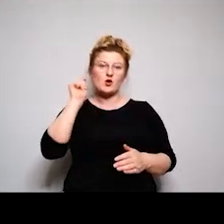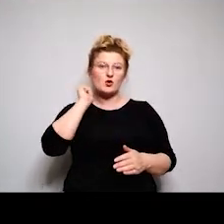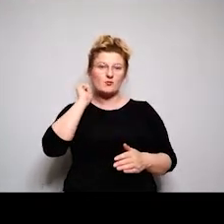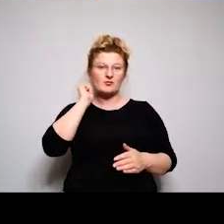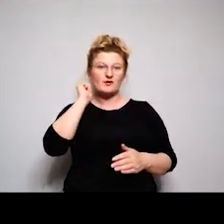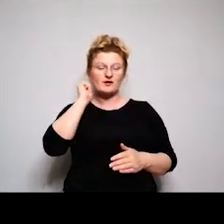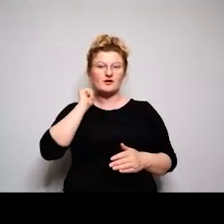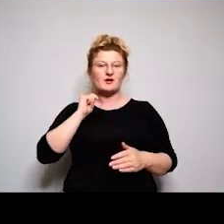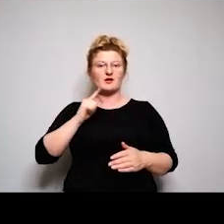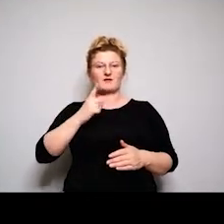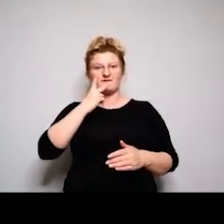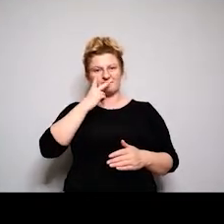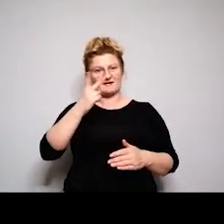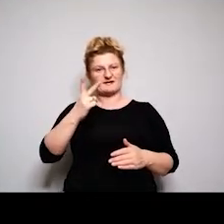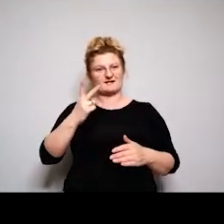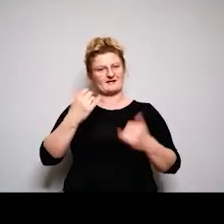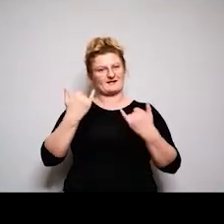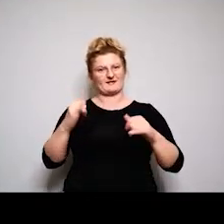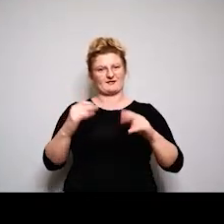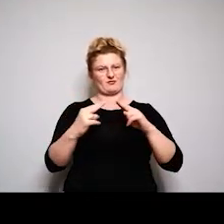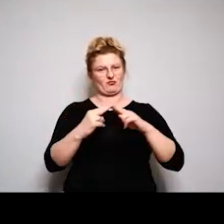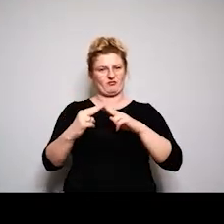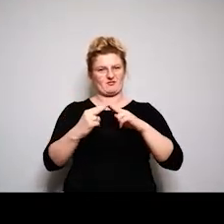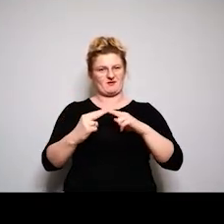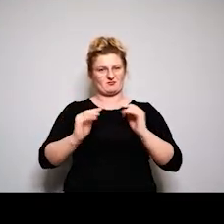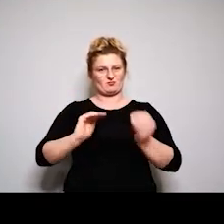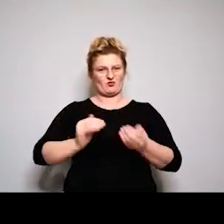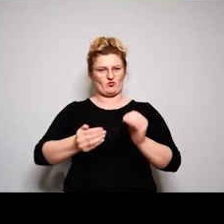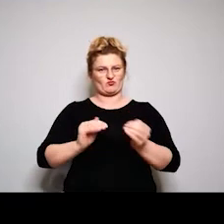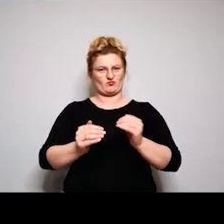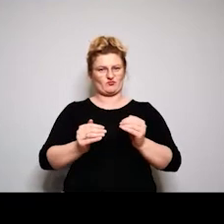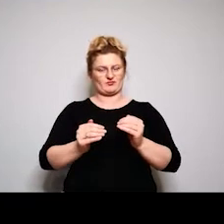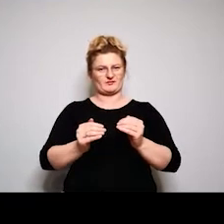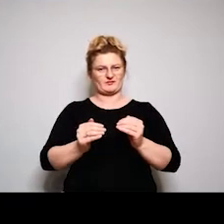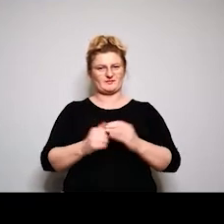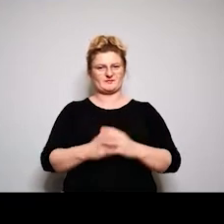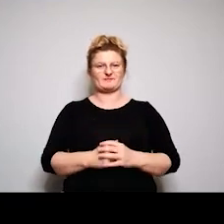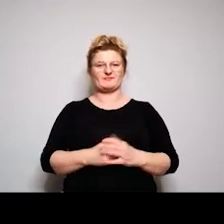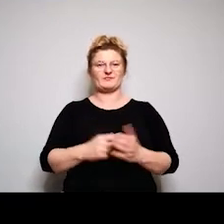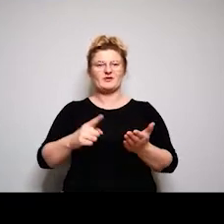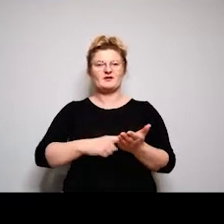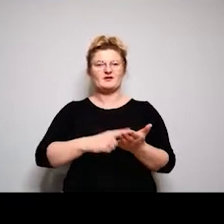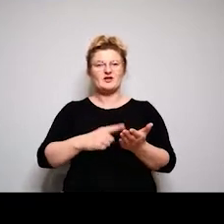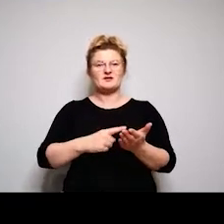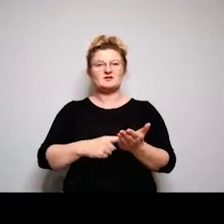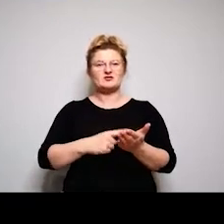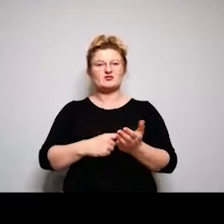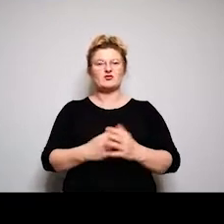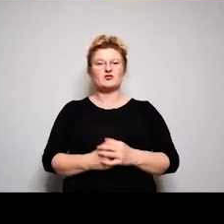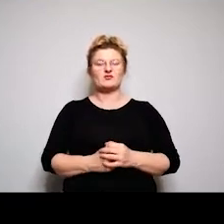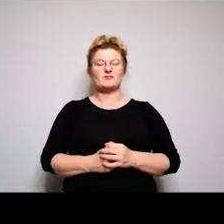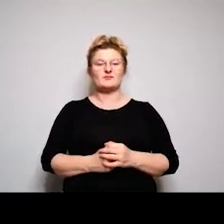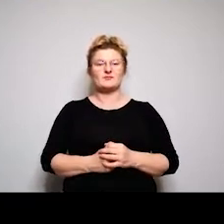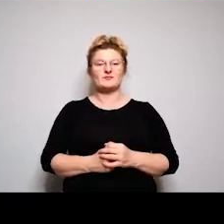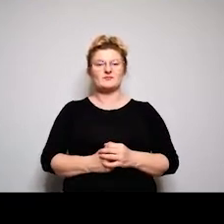like, if you receive a no, that means you're gonna knock more doors, but once you're gonna receive a yes.